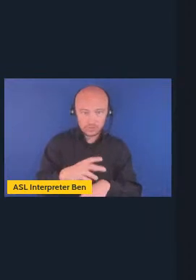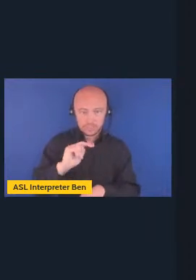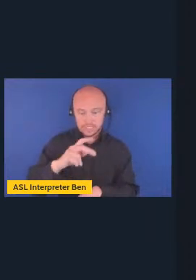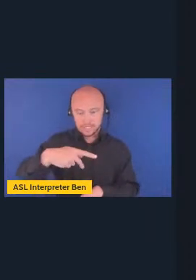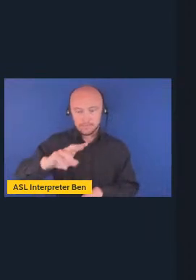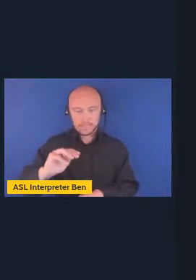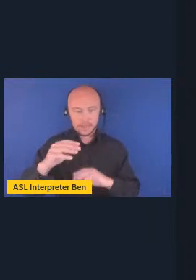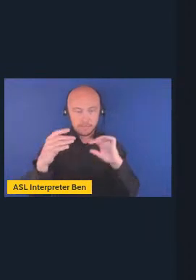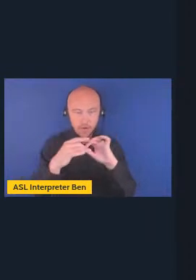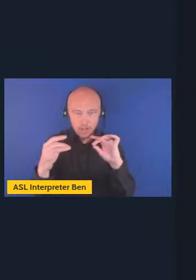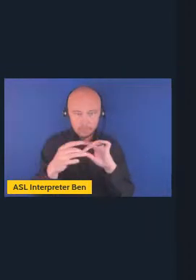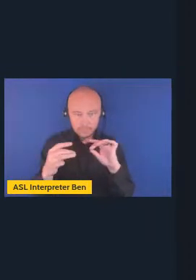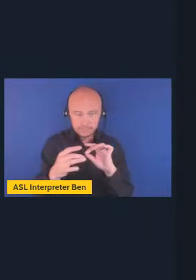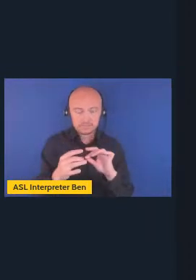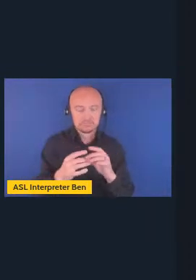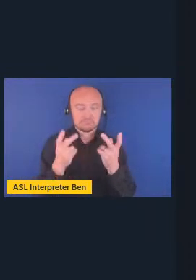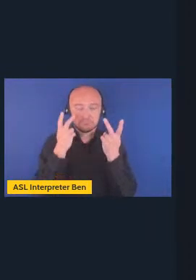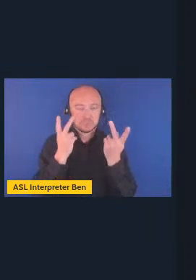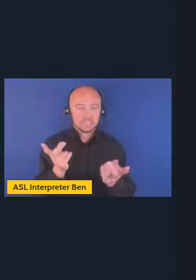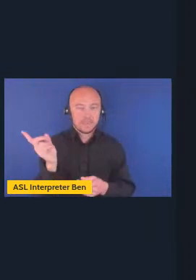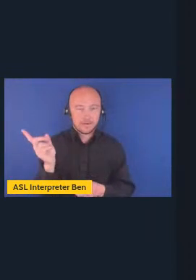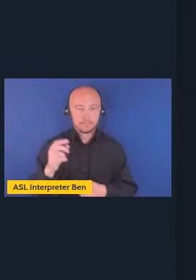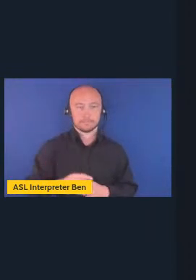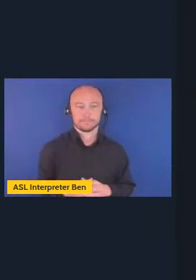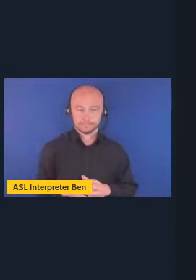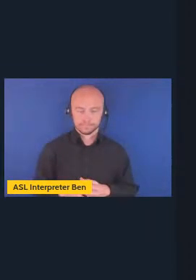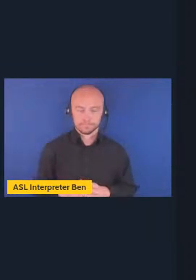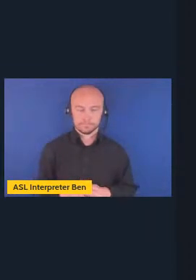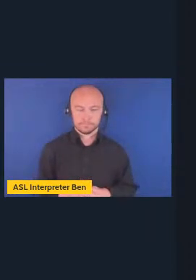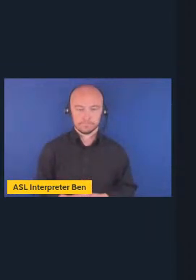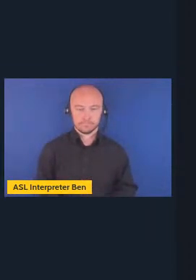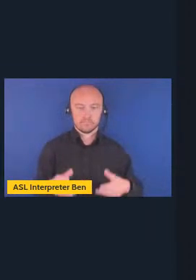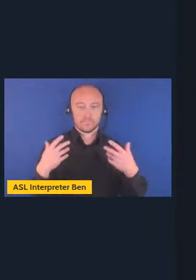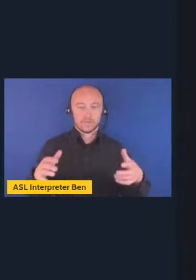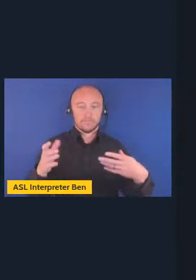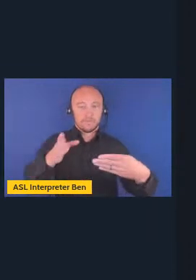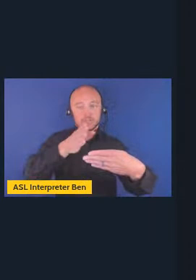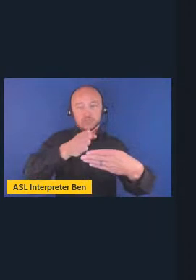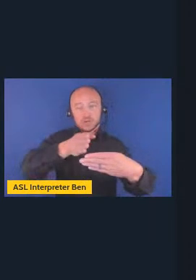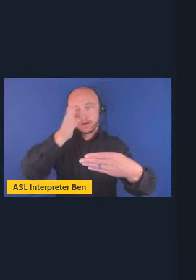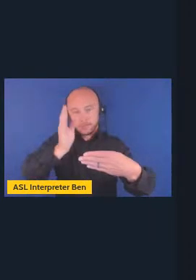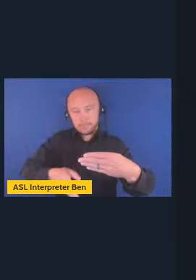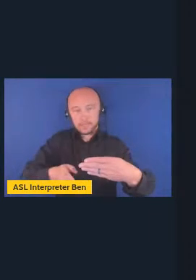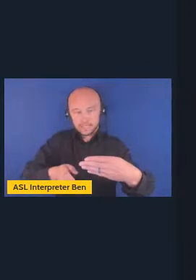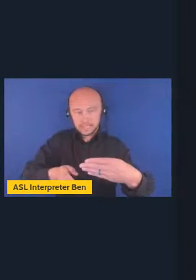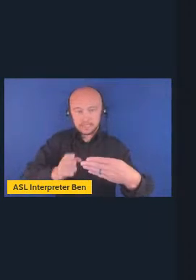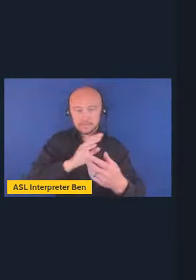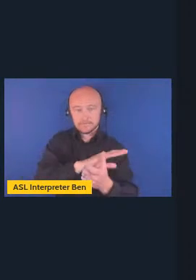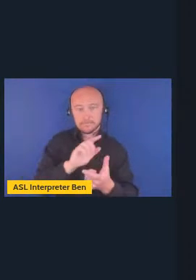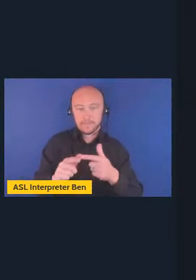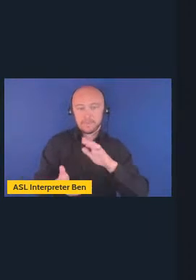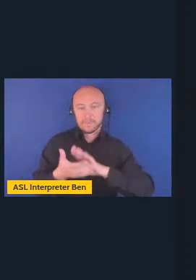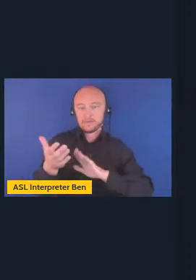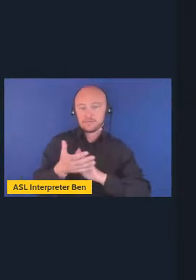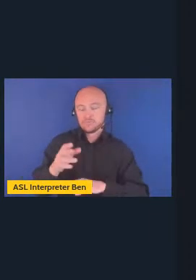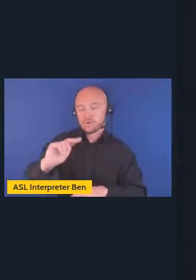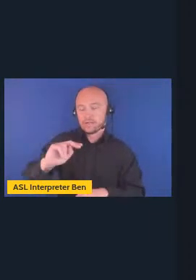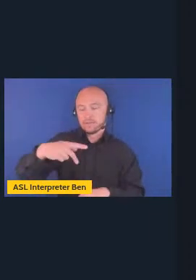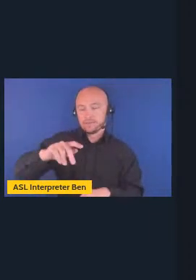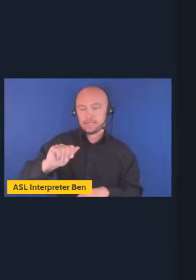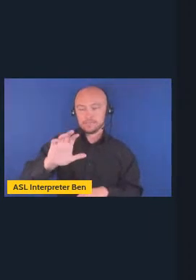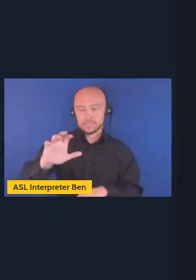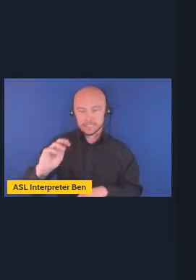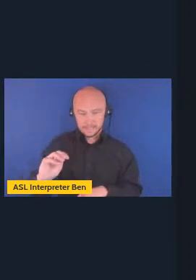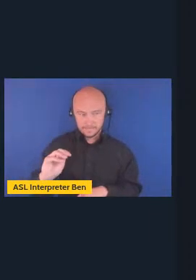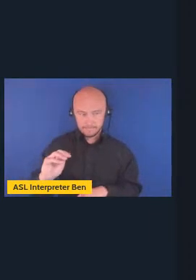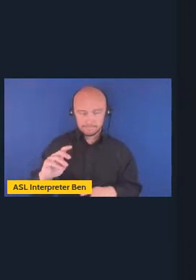commands, which I have highlighted. Once it got completed, then run npm ci command